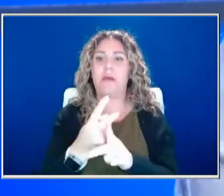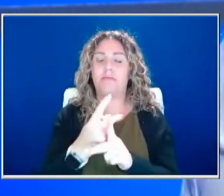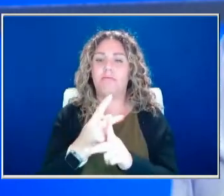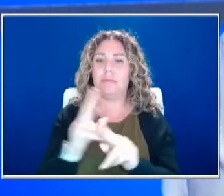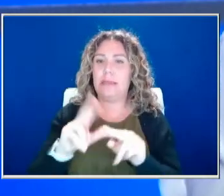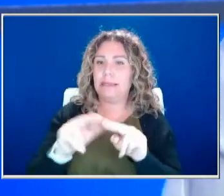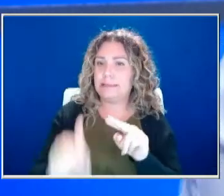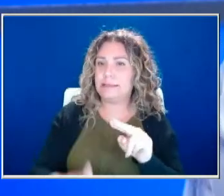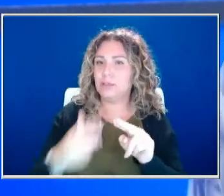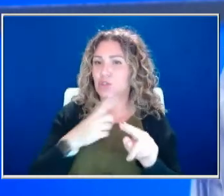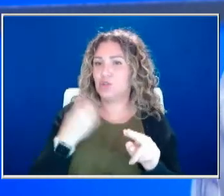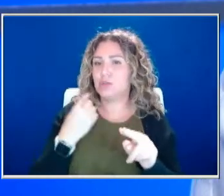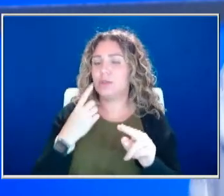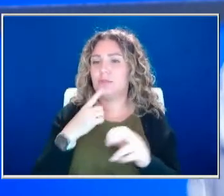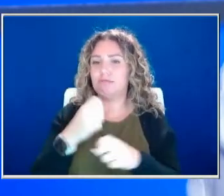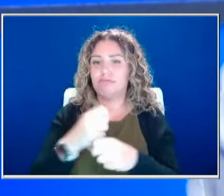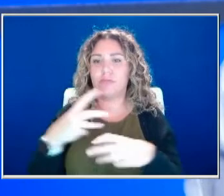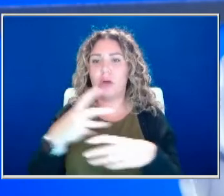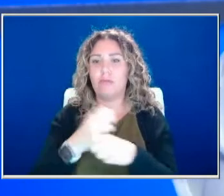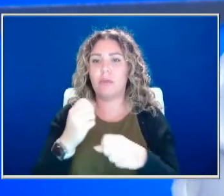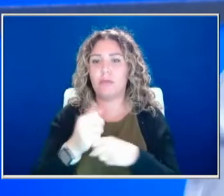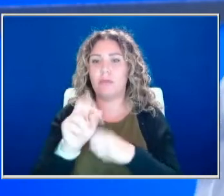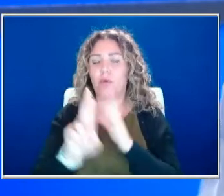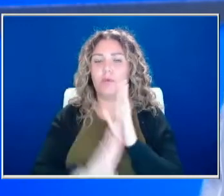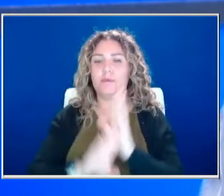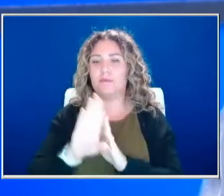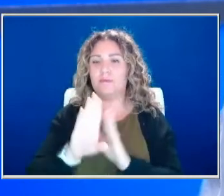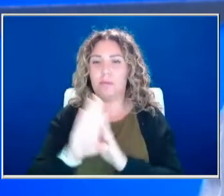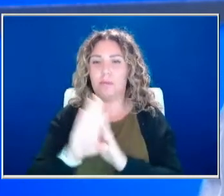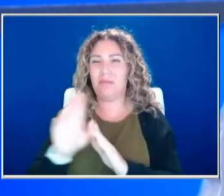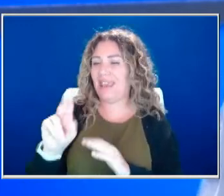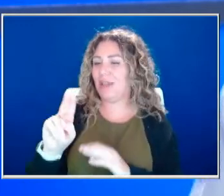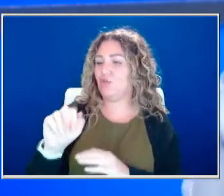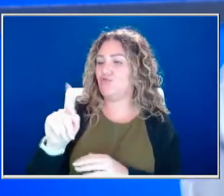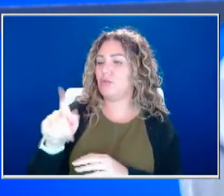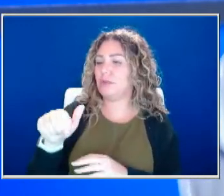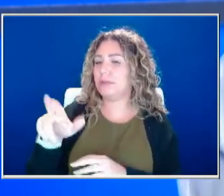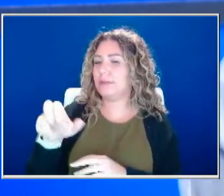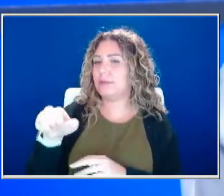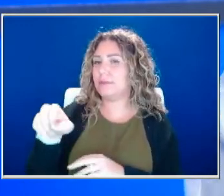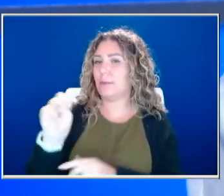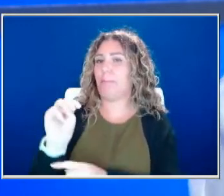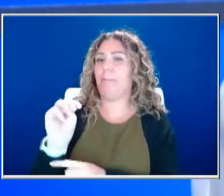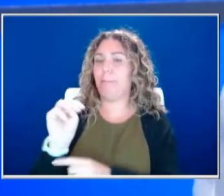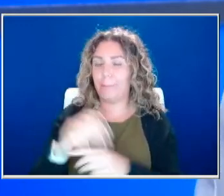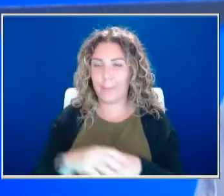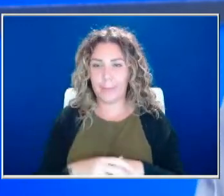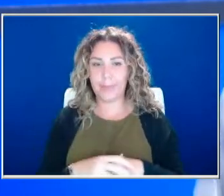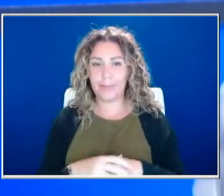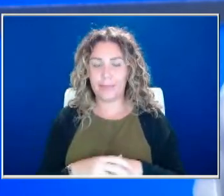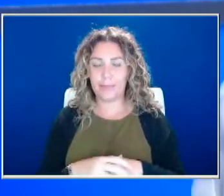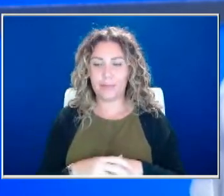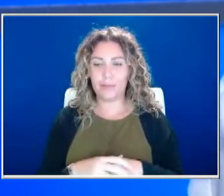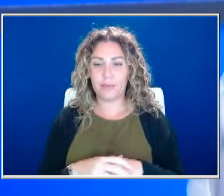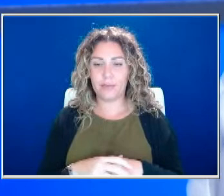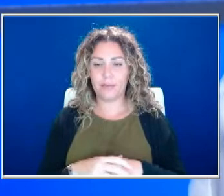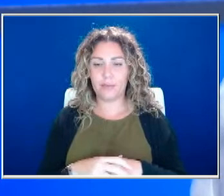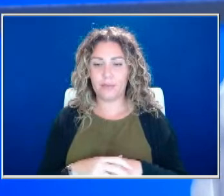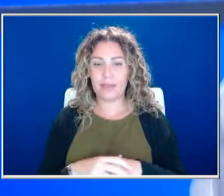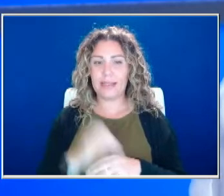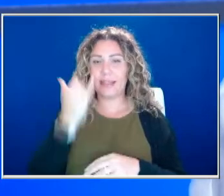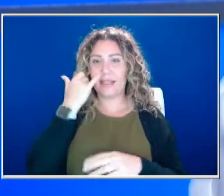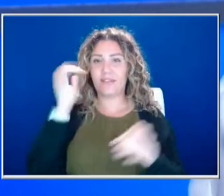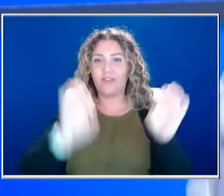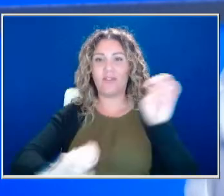of rupture or development of an aneurysm with these. But those evaluations are probably in